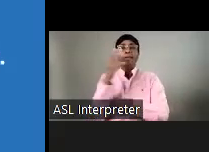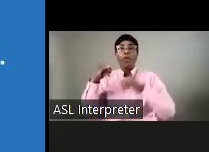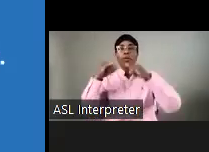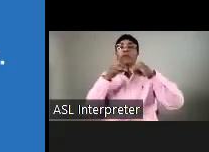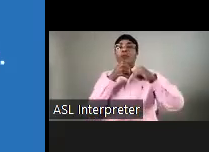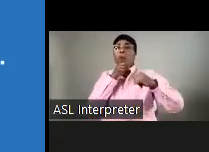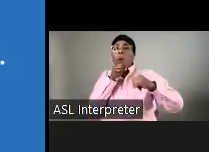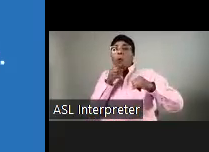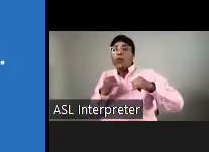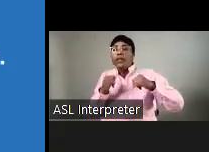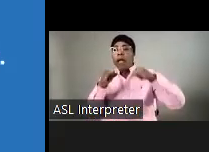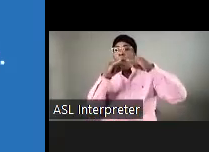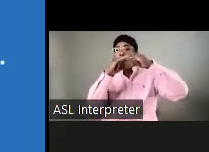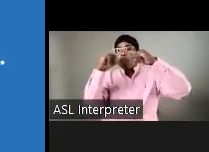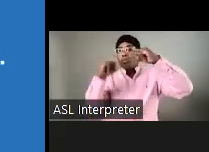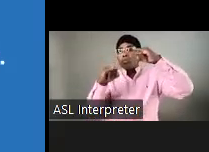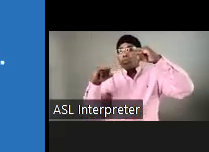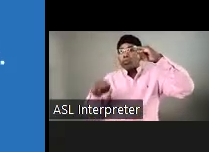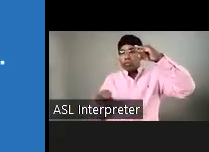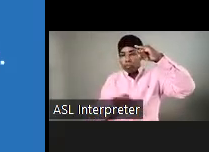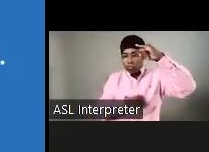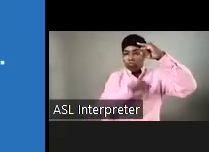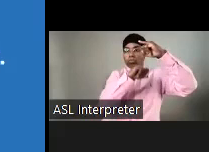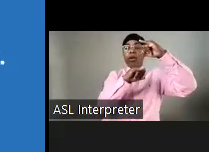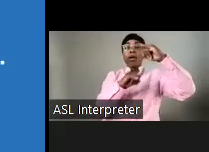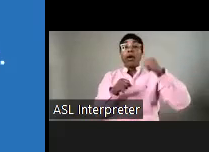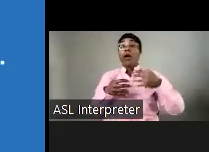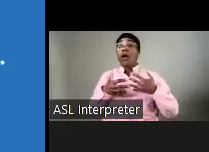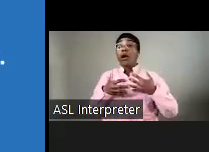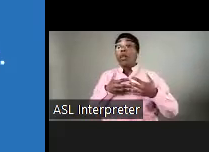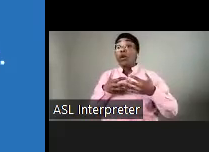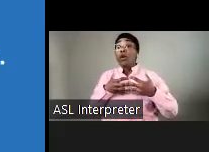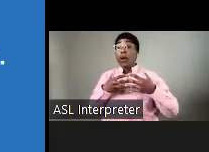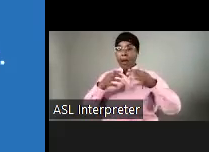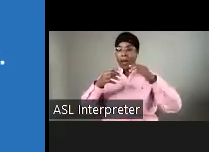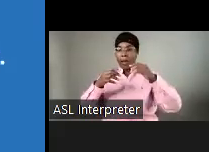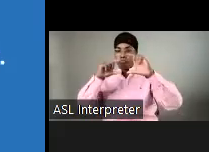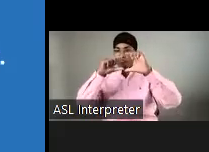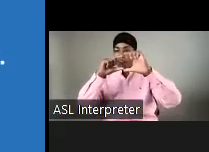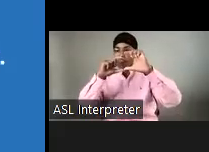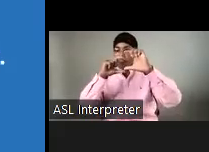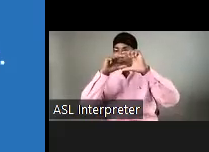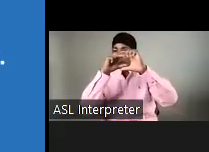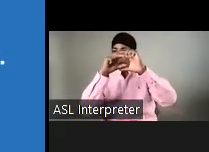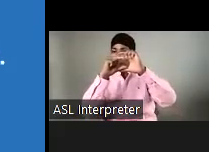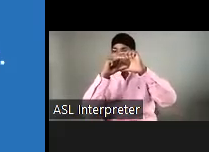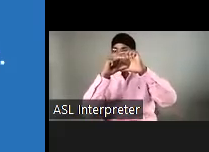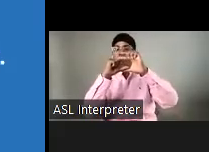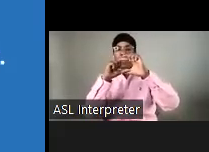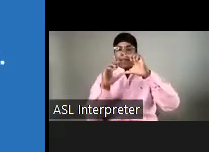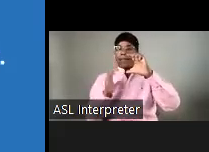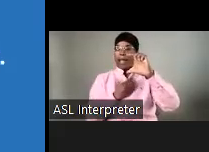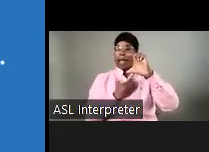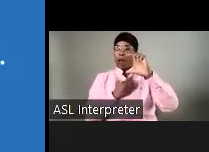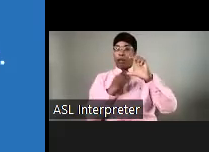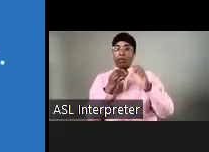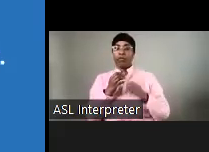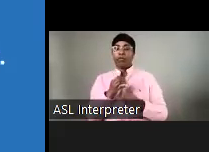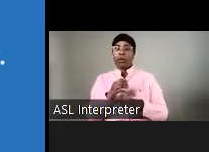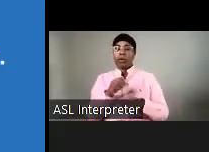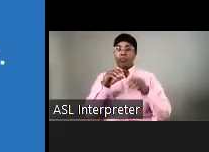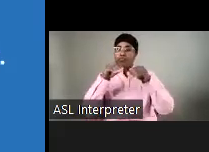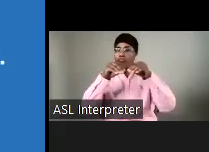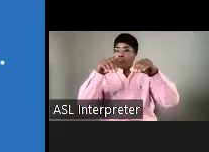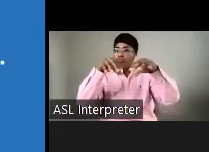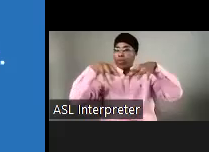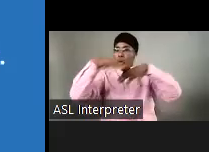orangish yellow boundary line. And then the gray line is the Leech Lake Reservation. 90% of the reservation is inside the forest, and